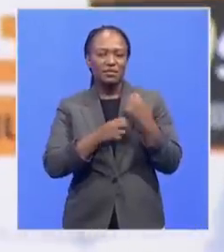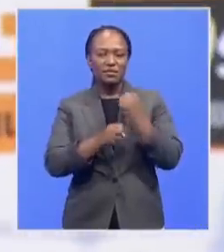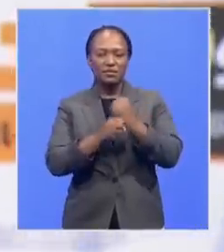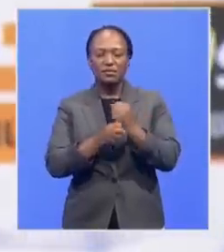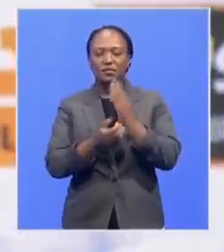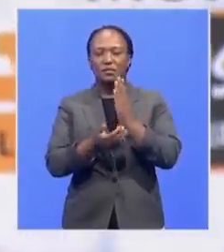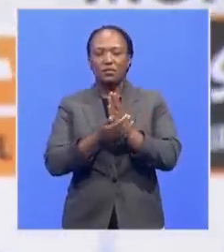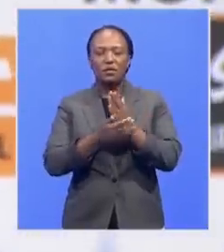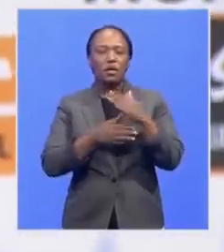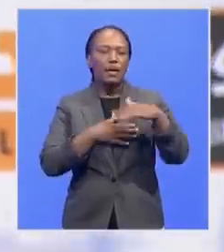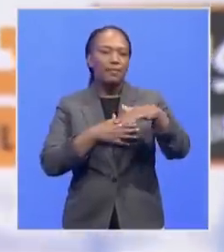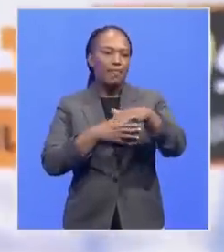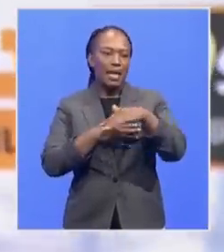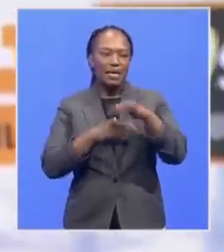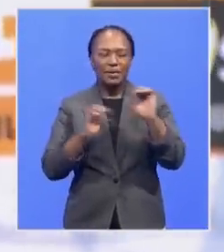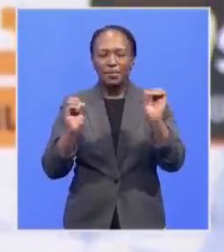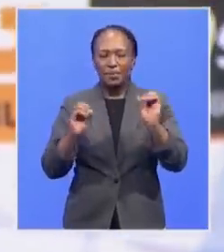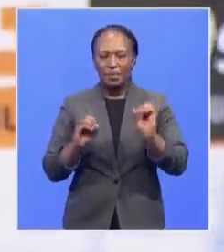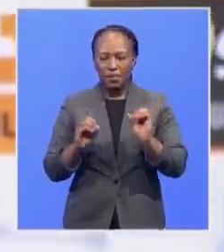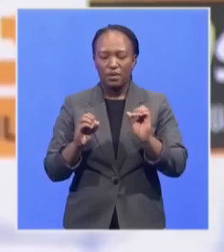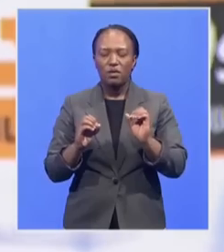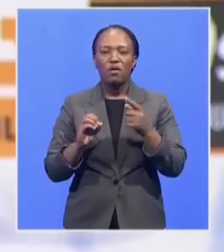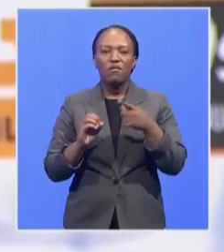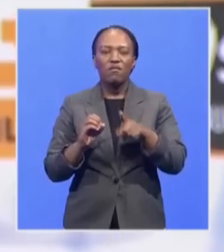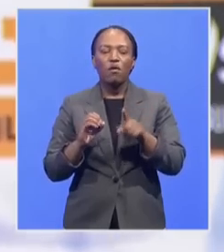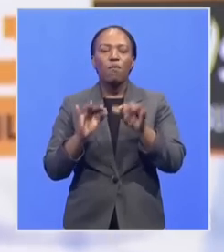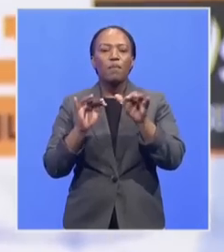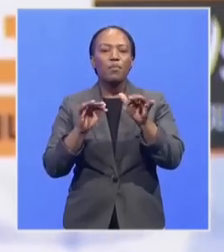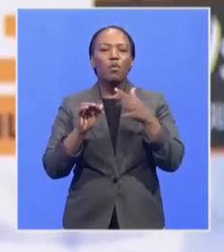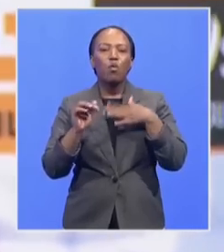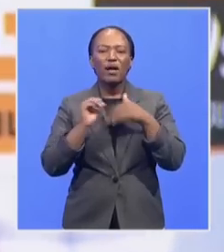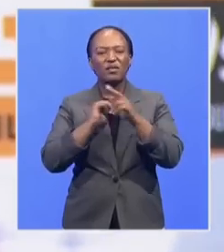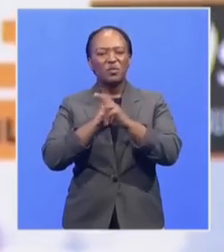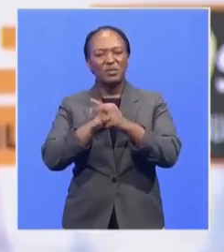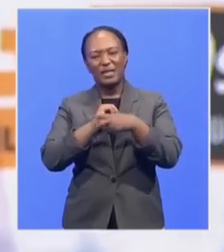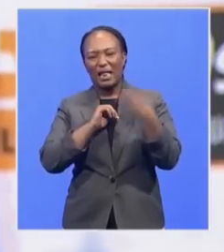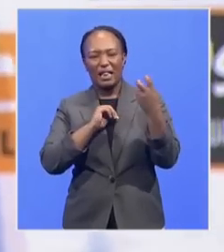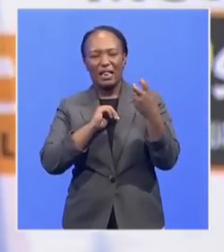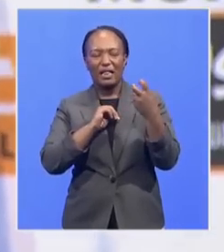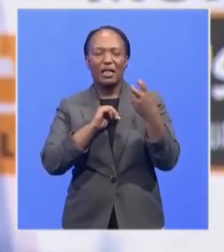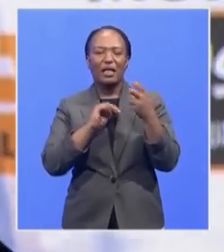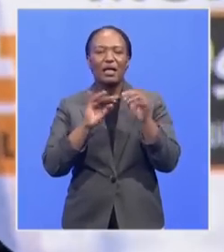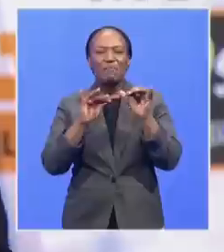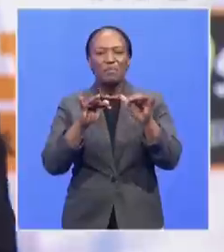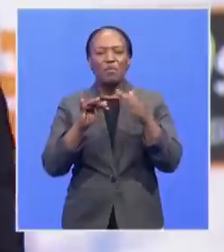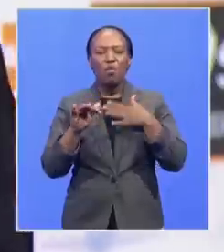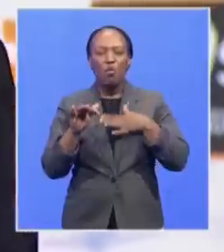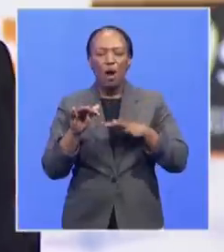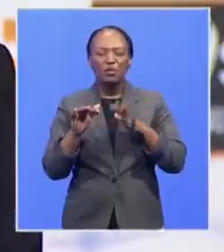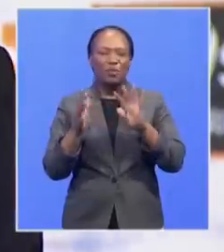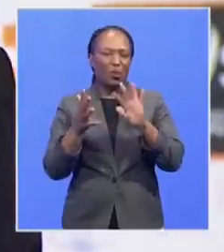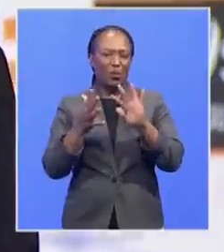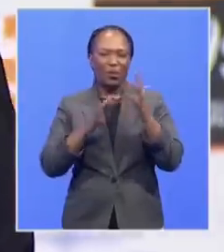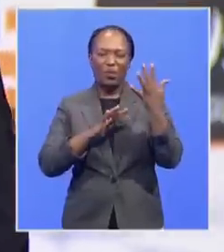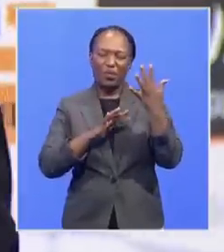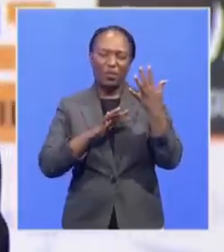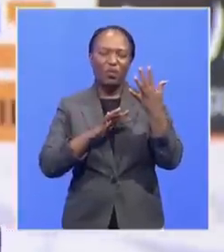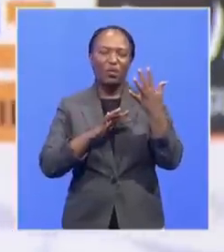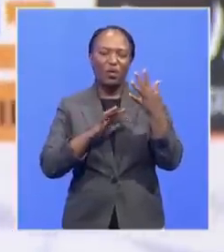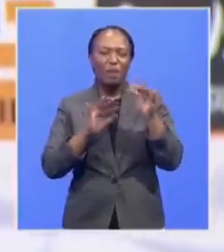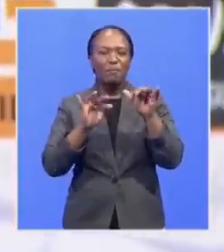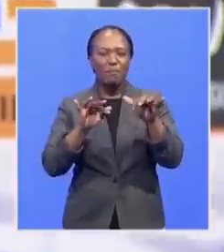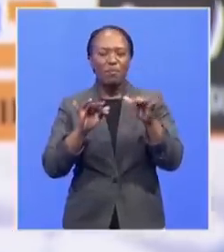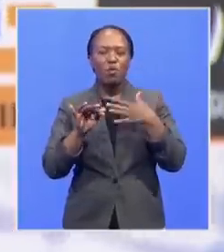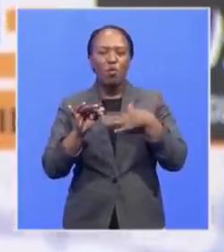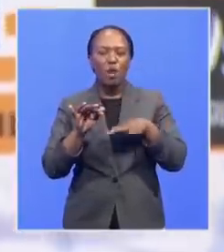this country for those who want to steal, for those who want to plunder, and those who want to